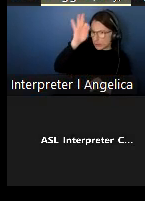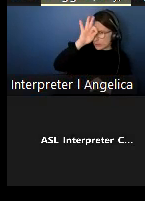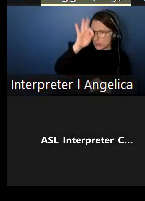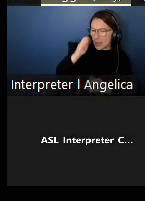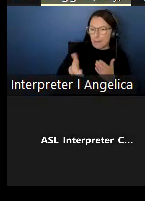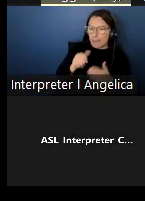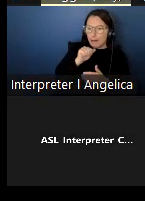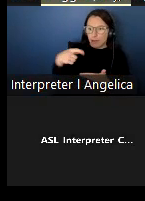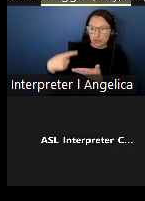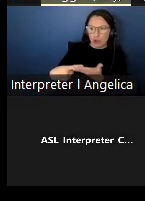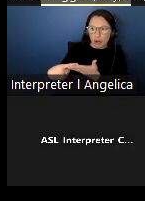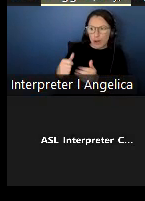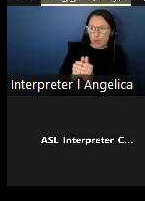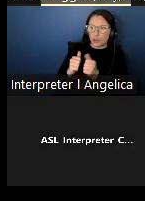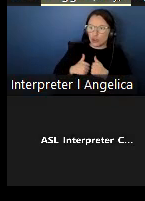working with about